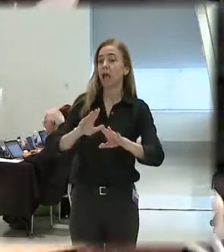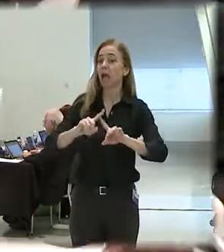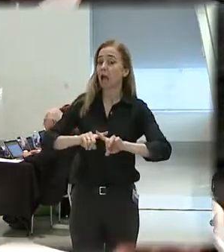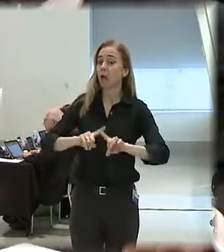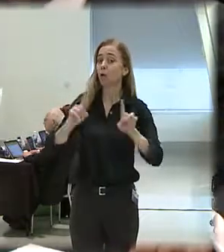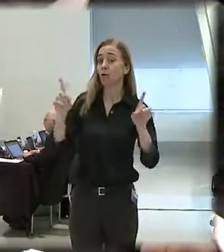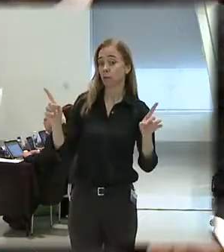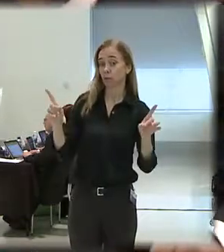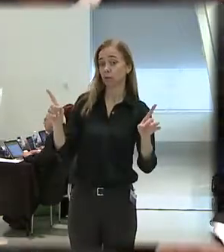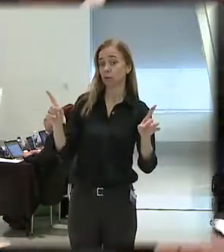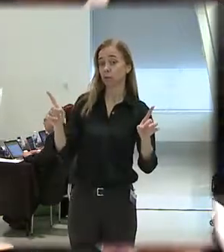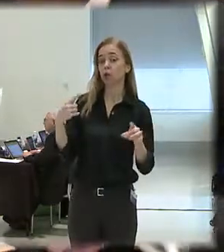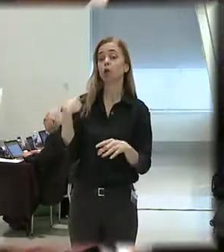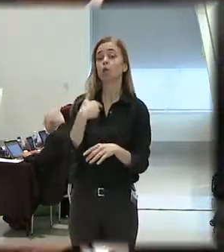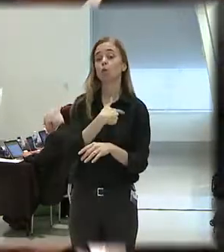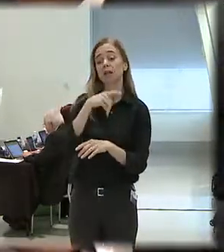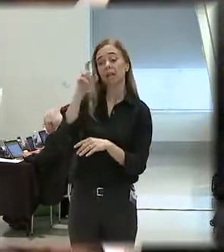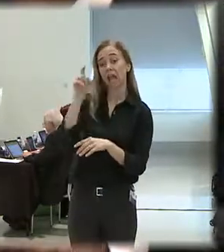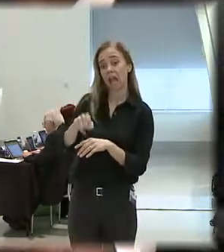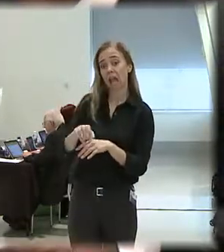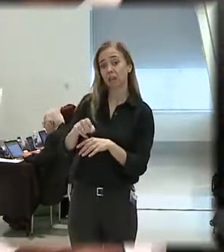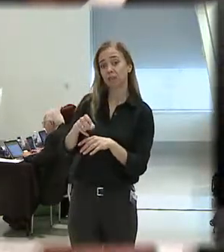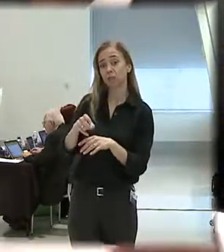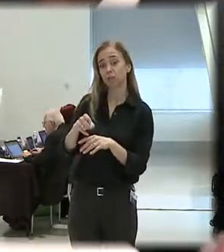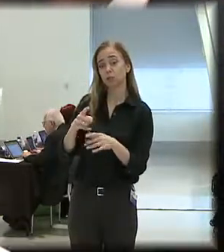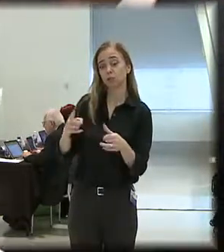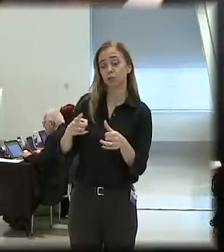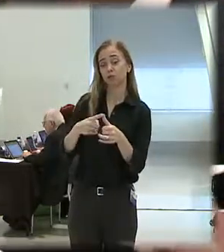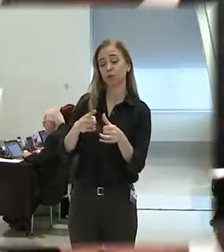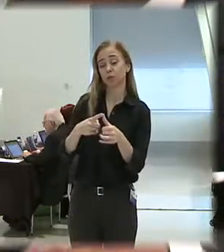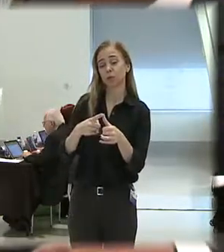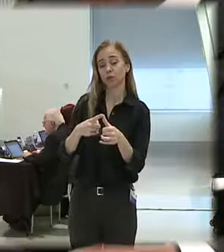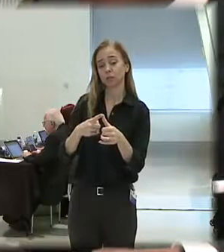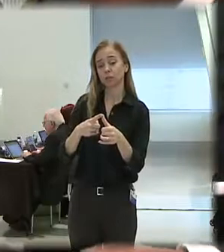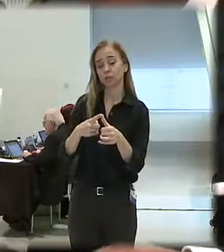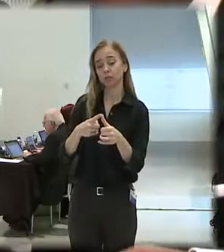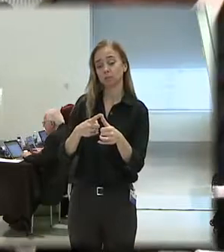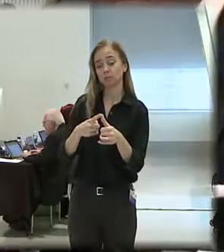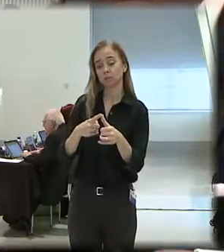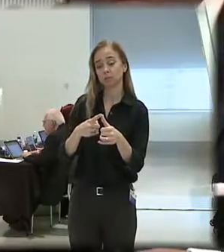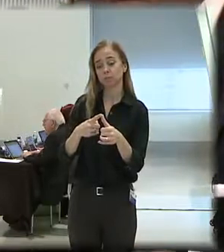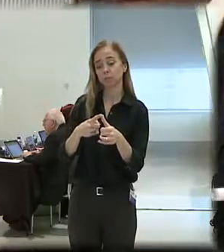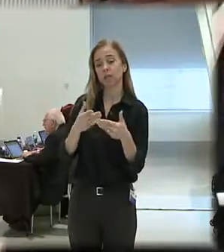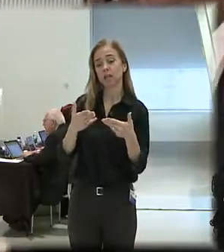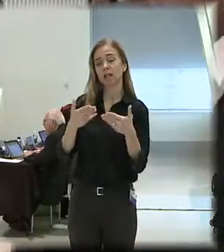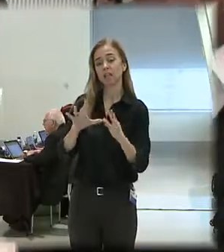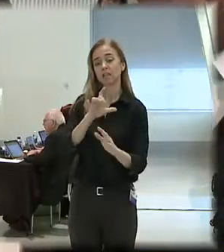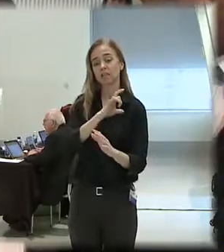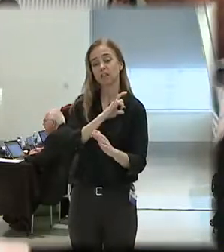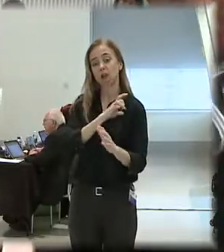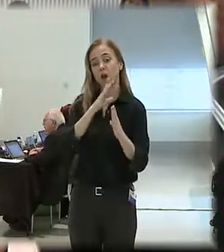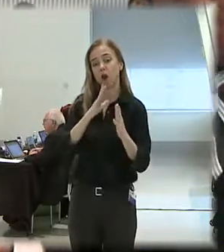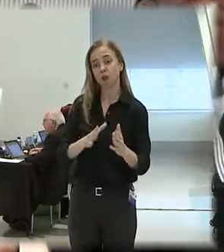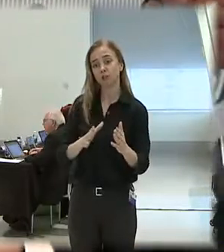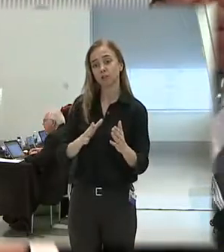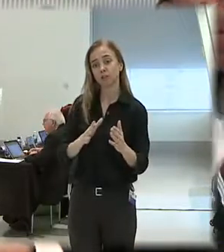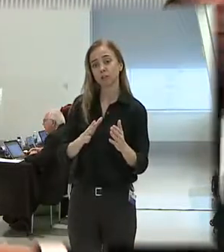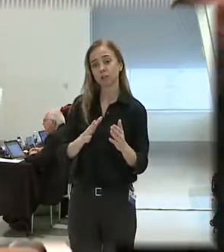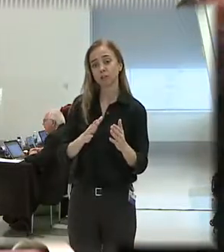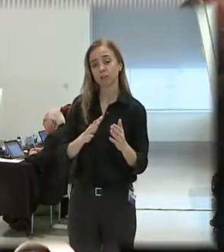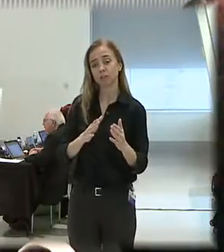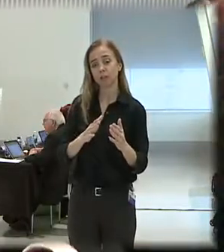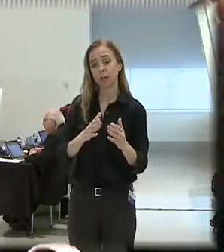However, we have to get our officers beyond the criminal investigation, because there is a